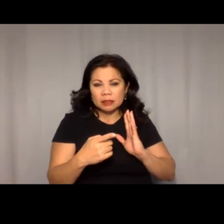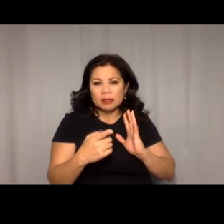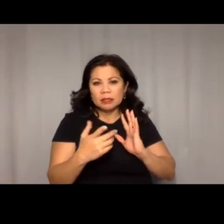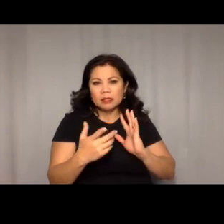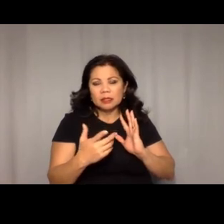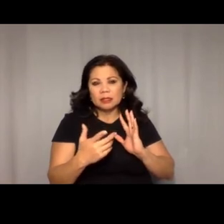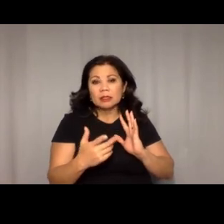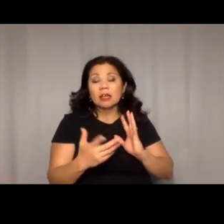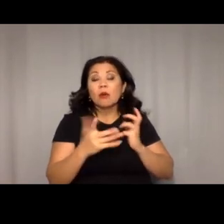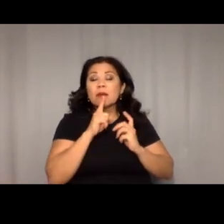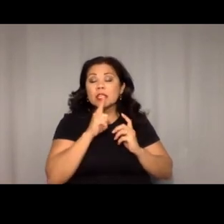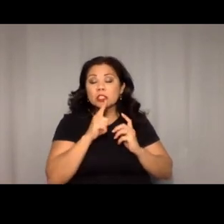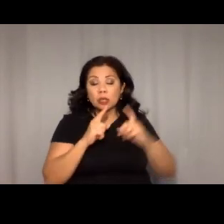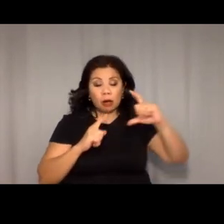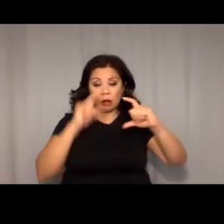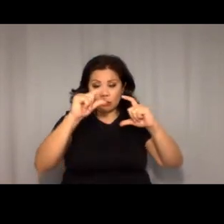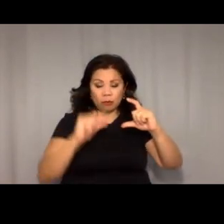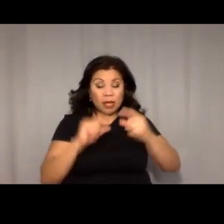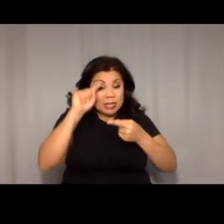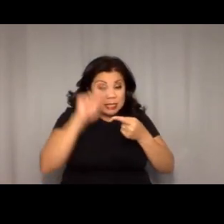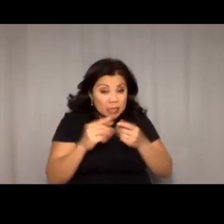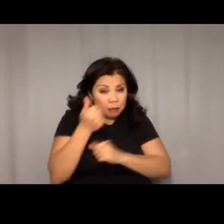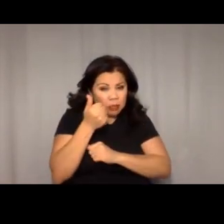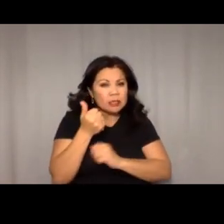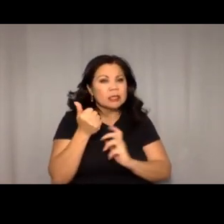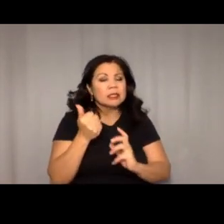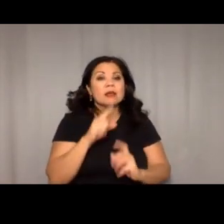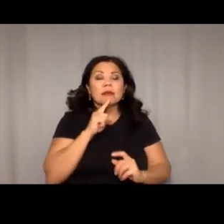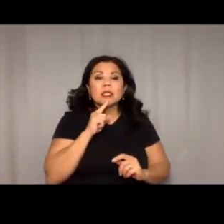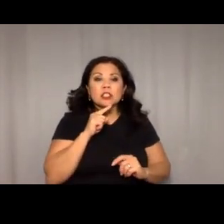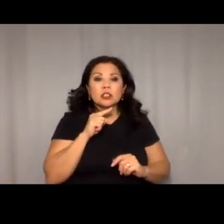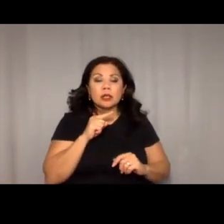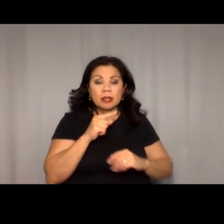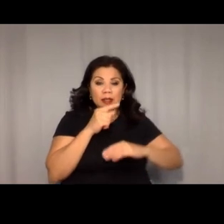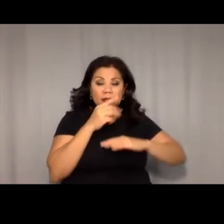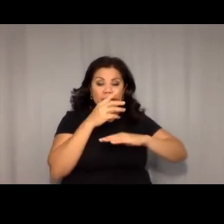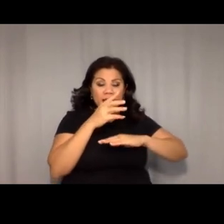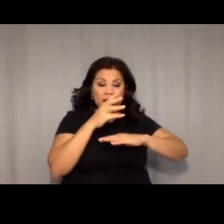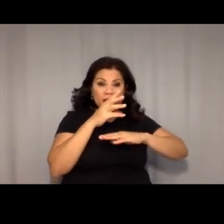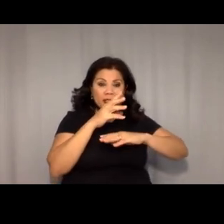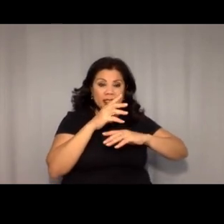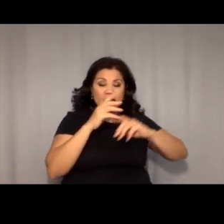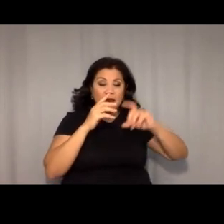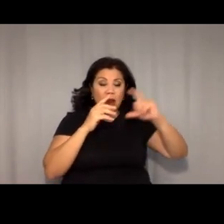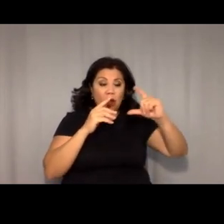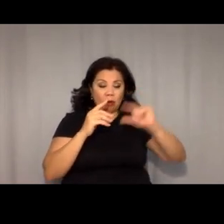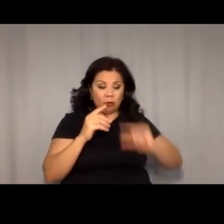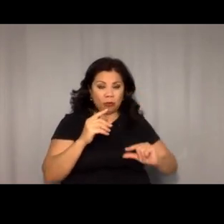your mixed number is always going to be simplified, make sure that this is simplified. You can simplify that first.